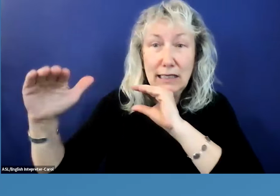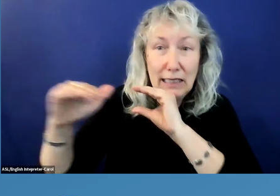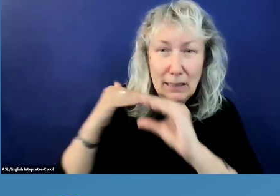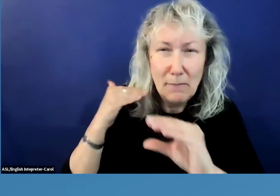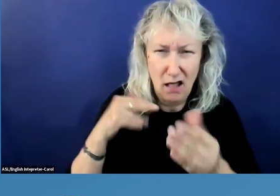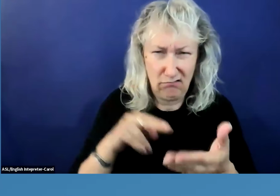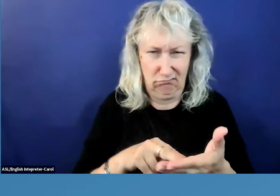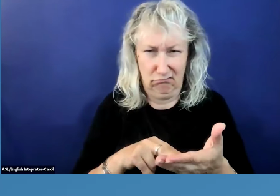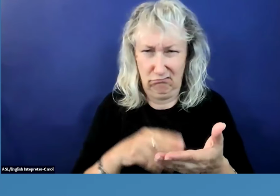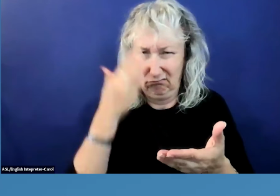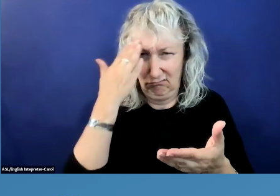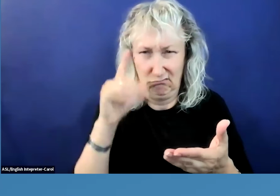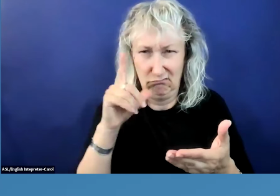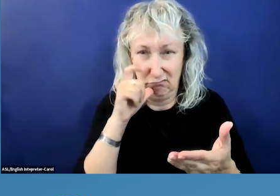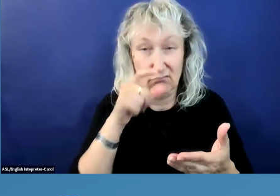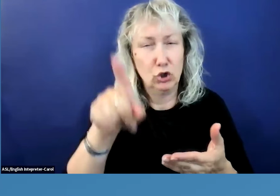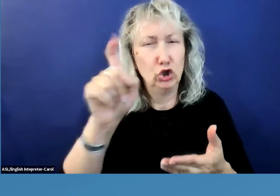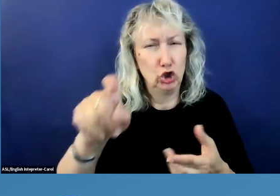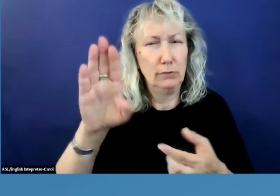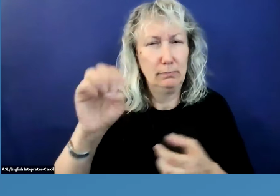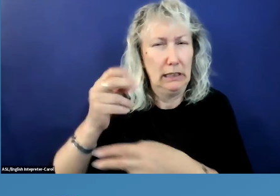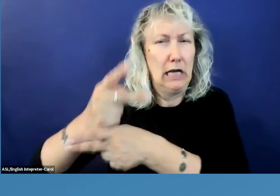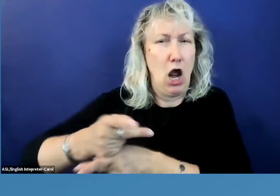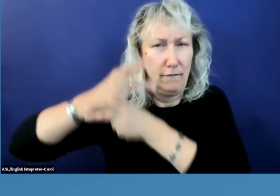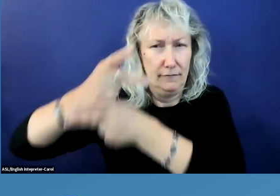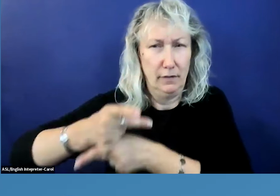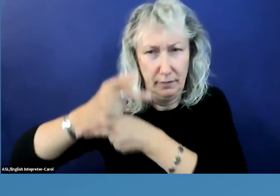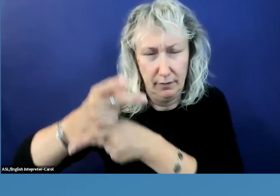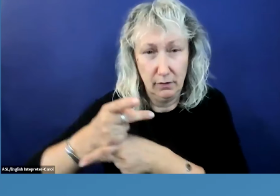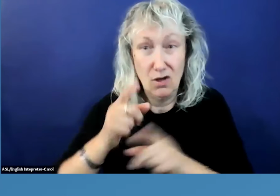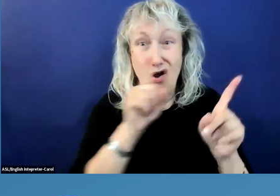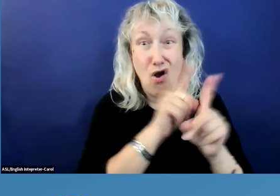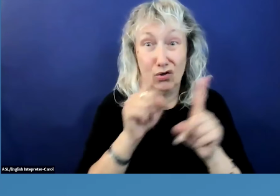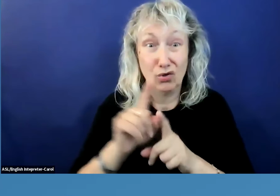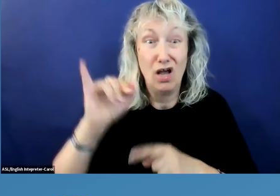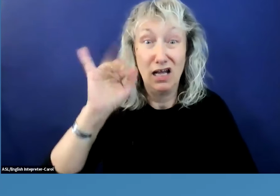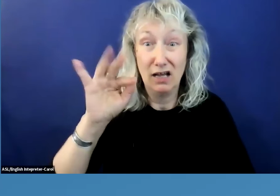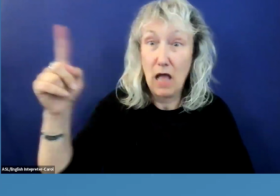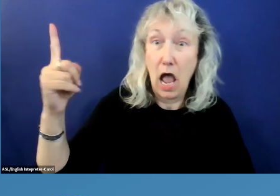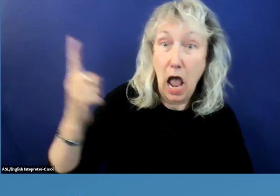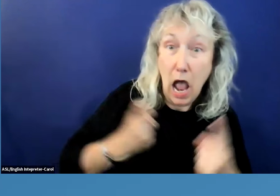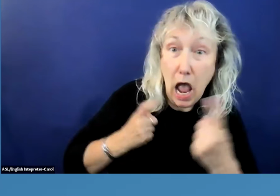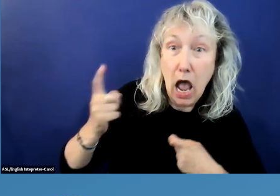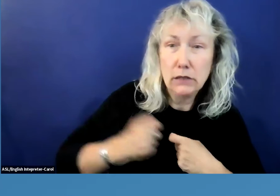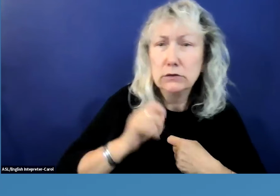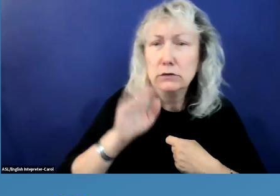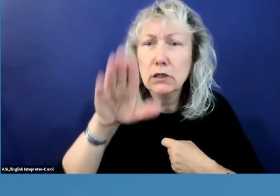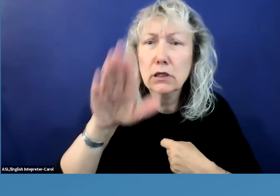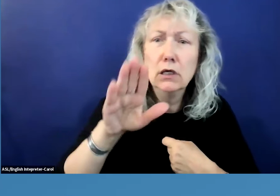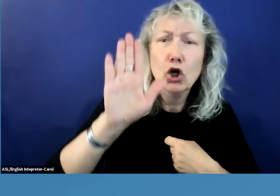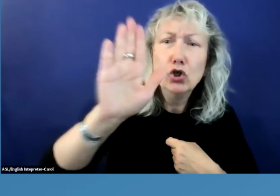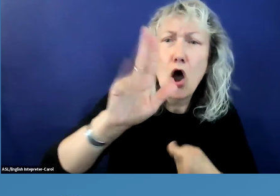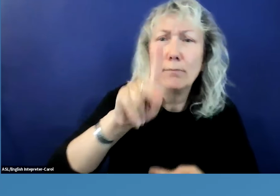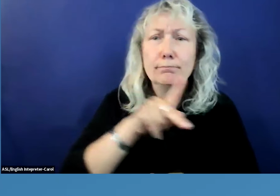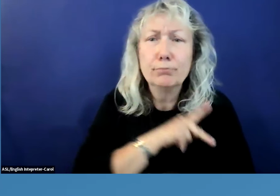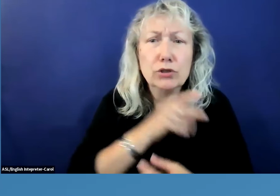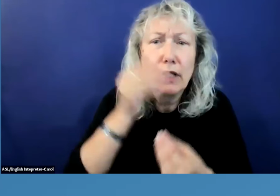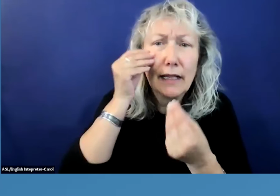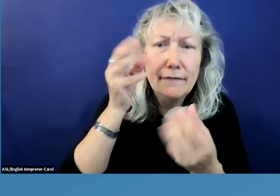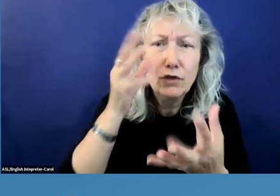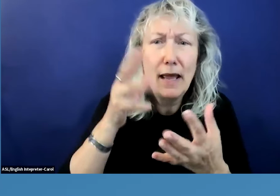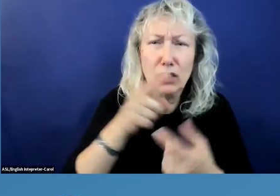mail. And be especially wary if anyone asks for personal or financial information.